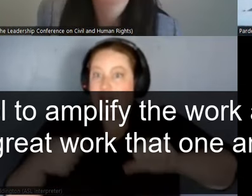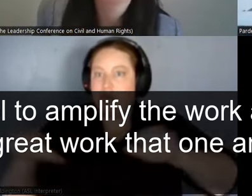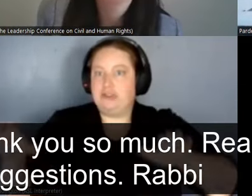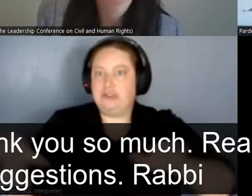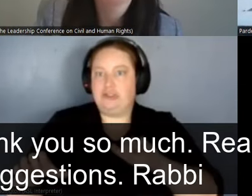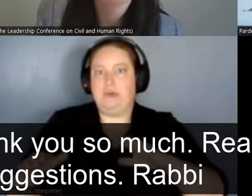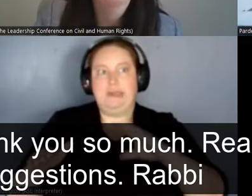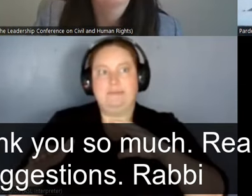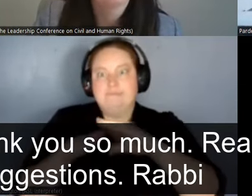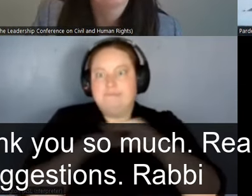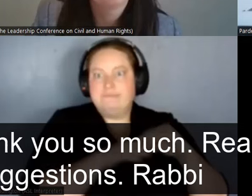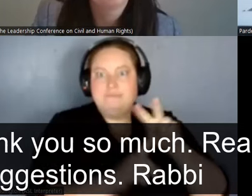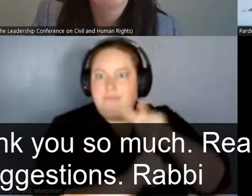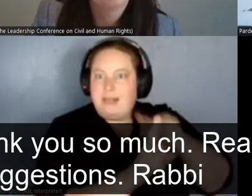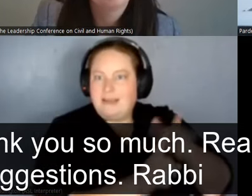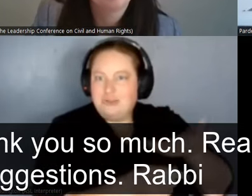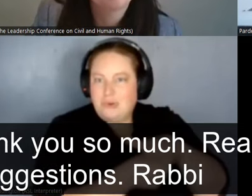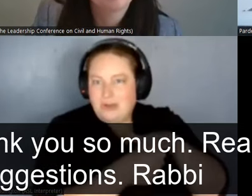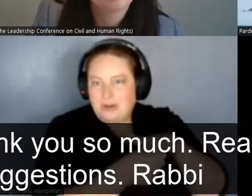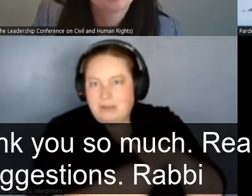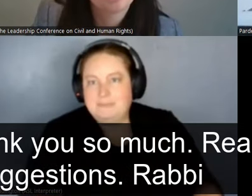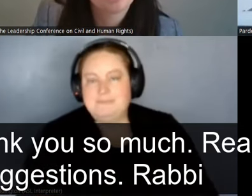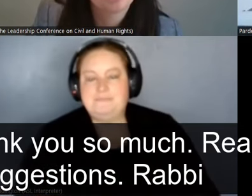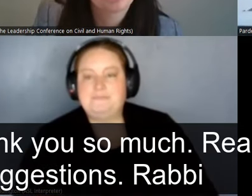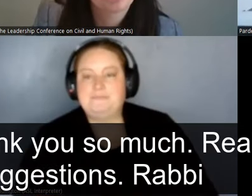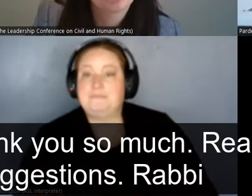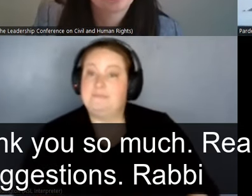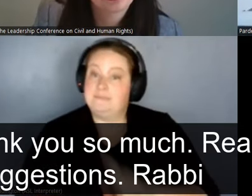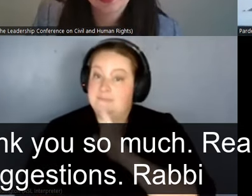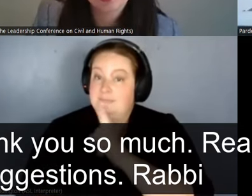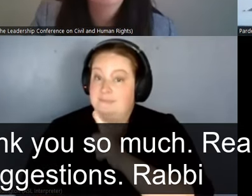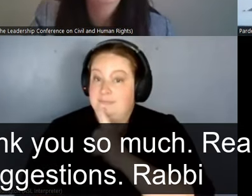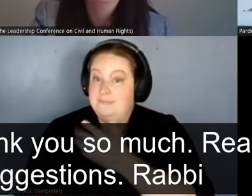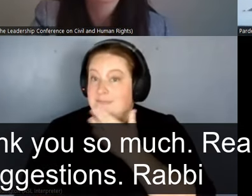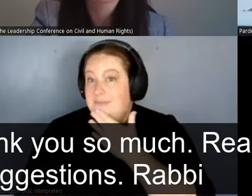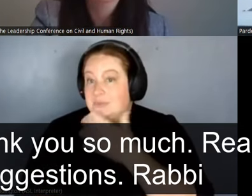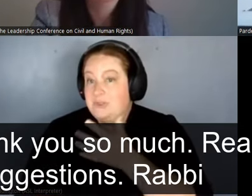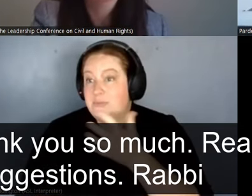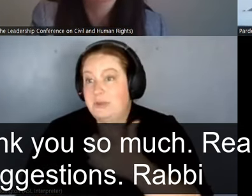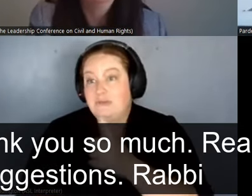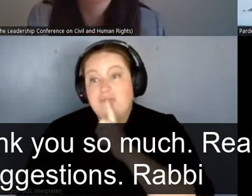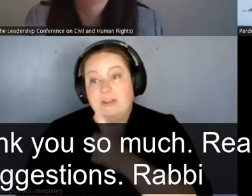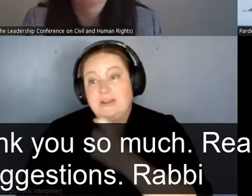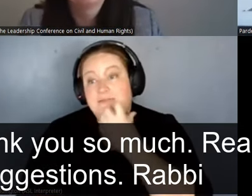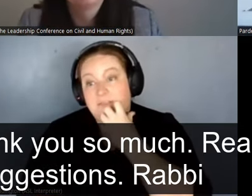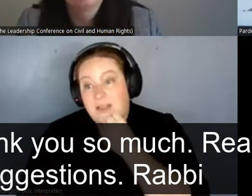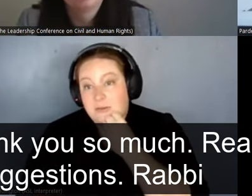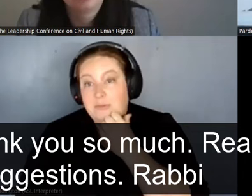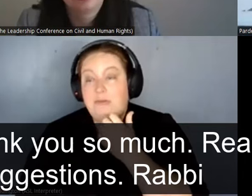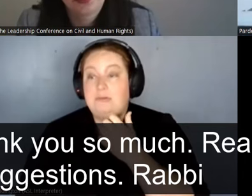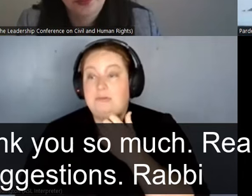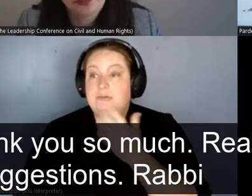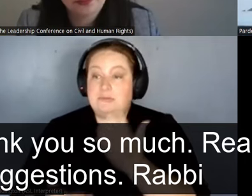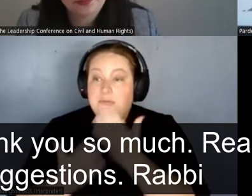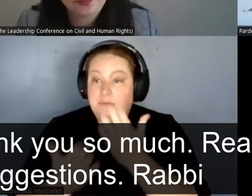Absolutely. Thank you so much. Really valuable insights and